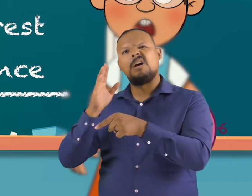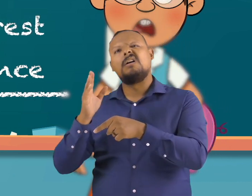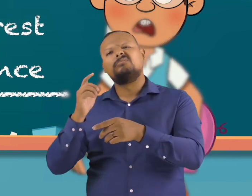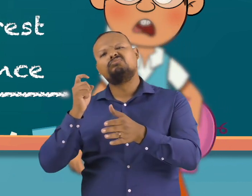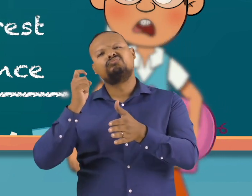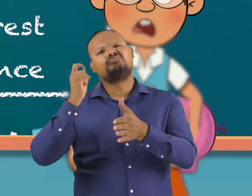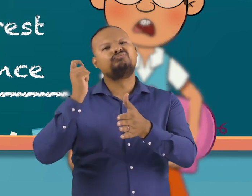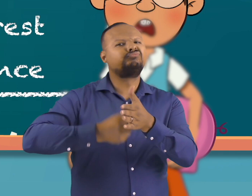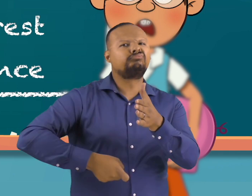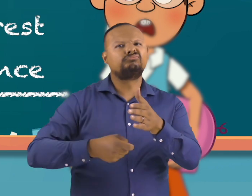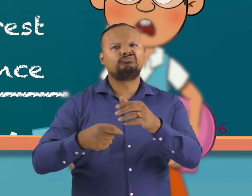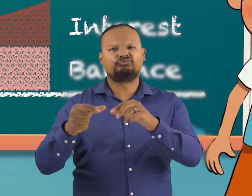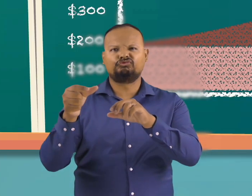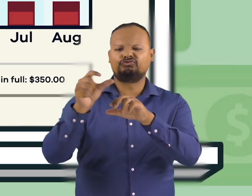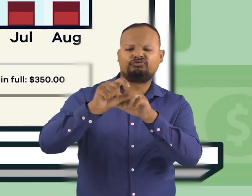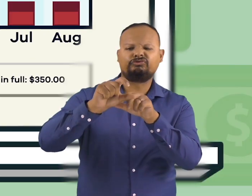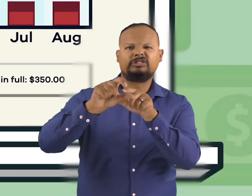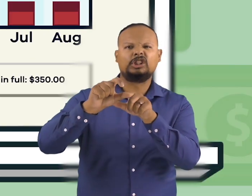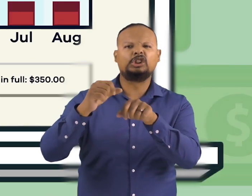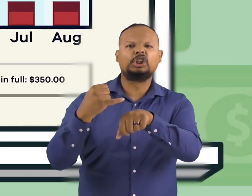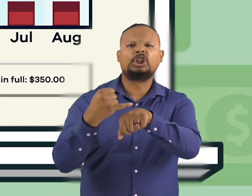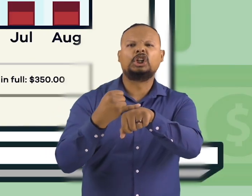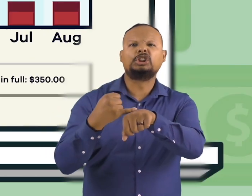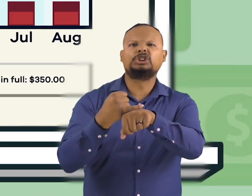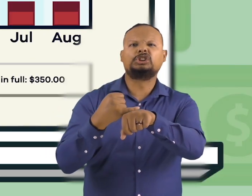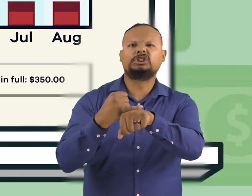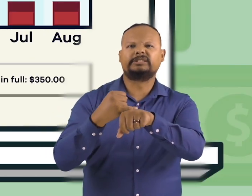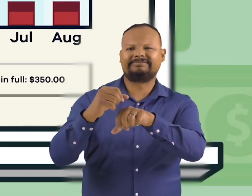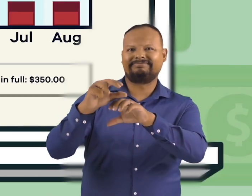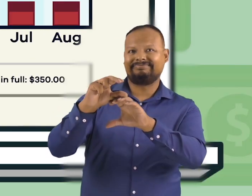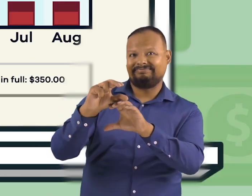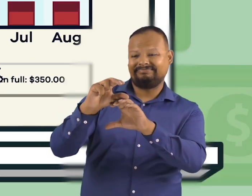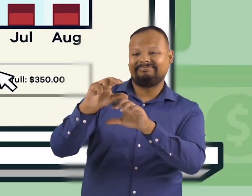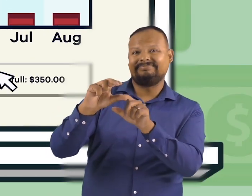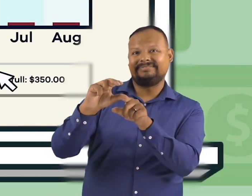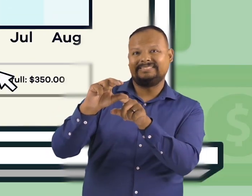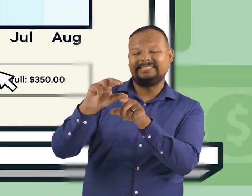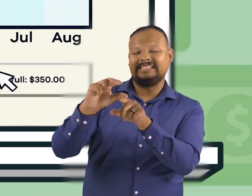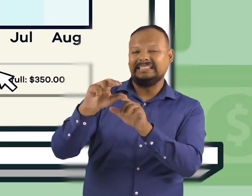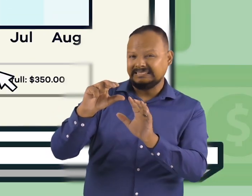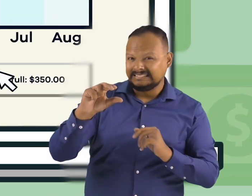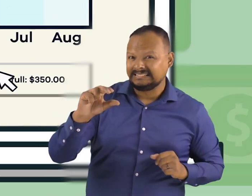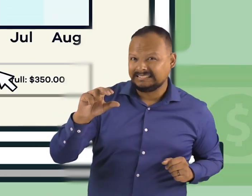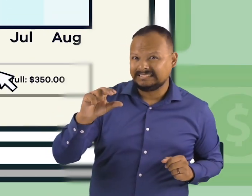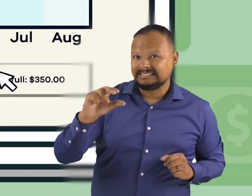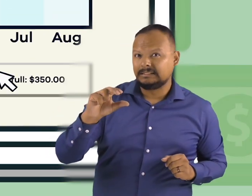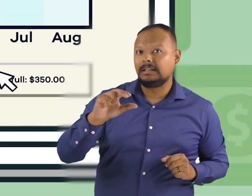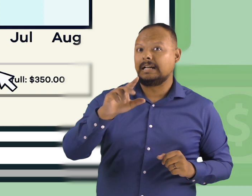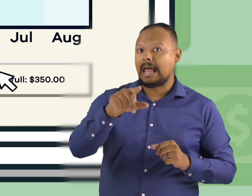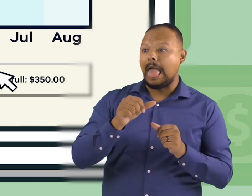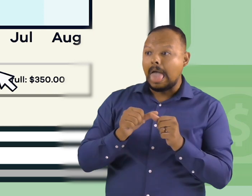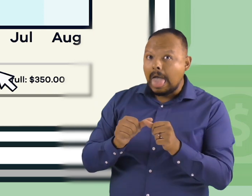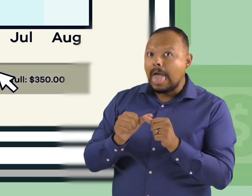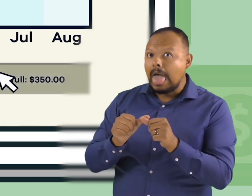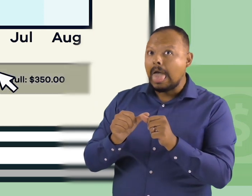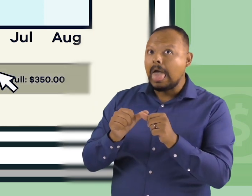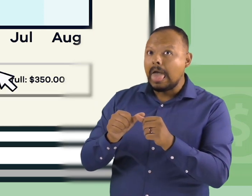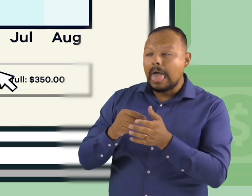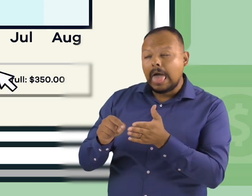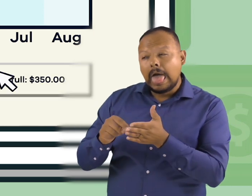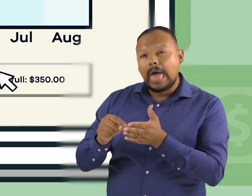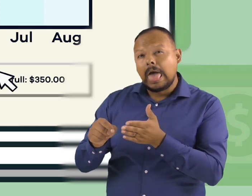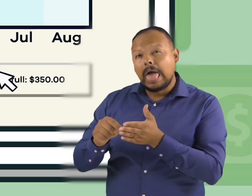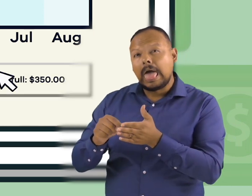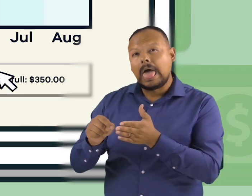full amount back every month however if you pay off all of your credit card balance every month which is also